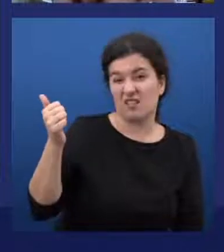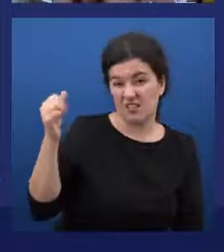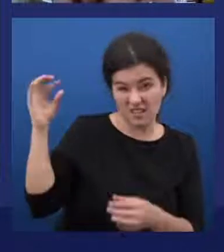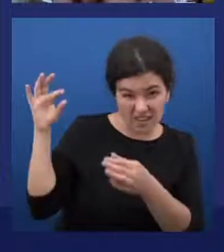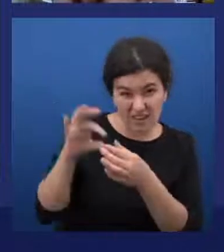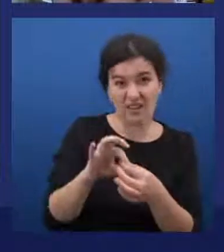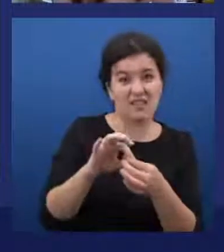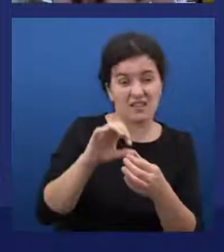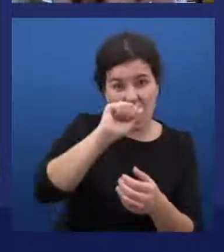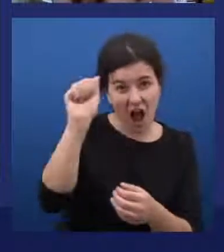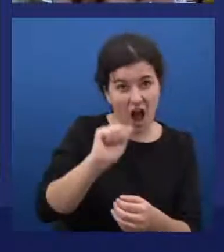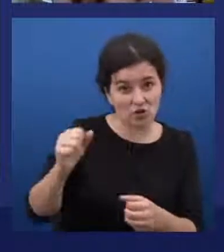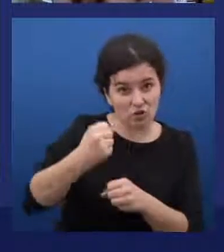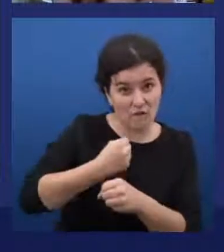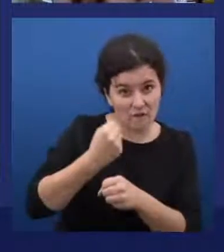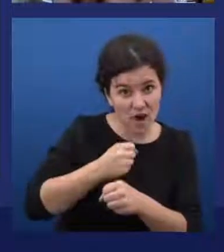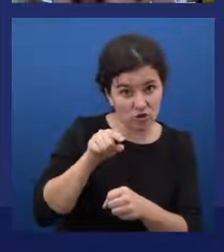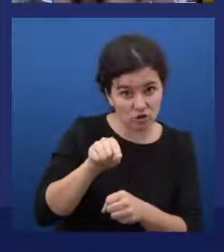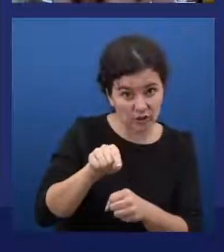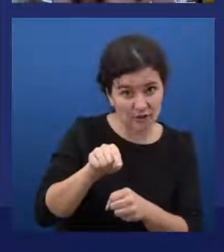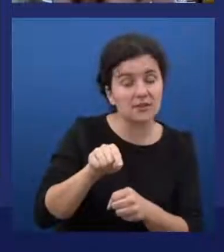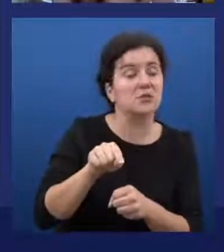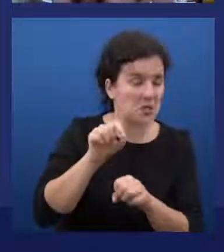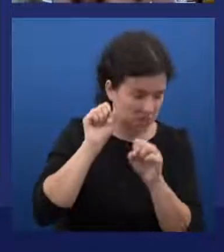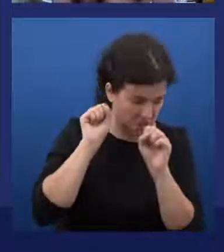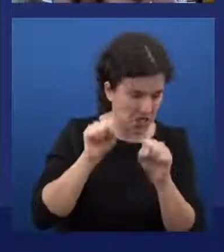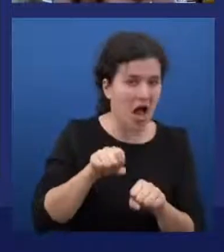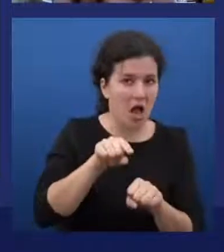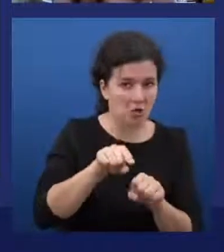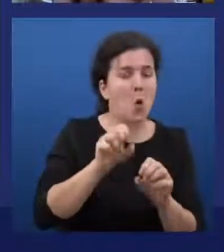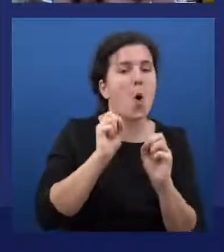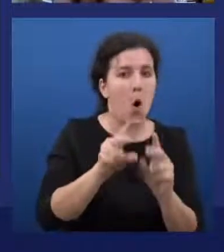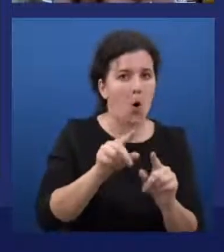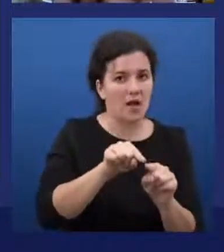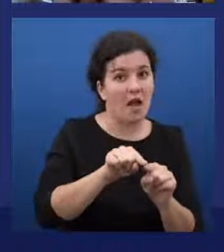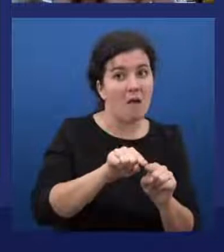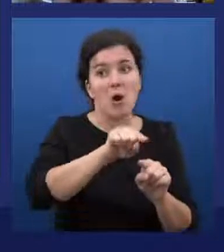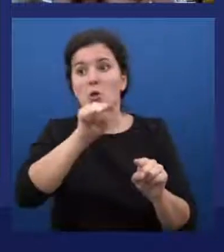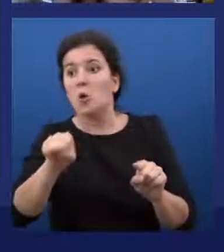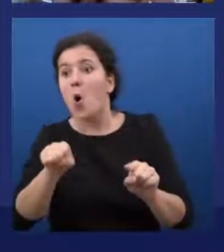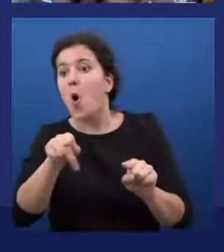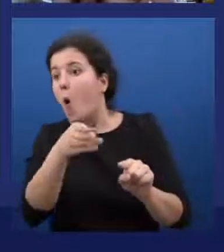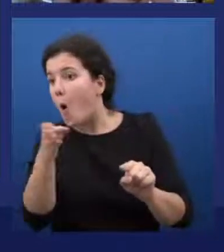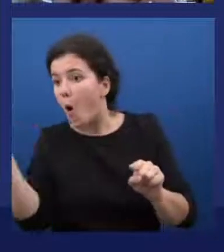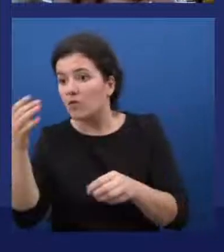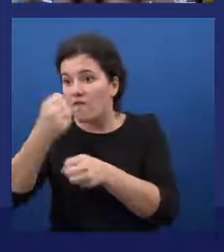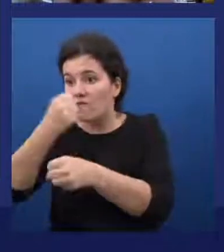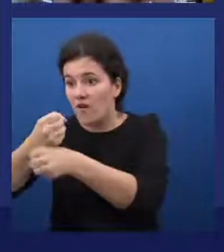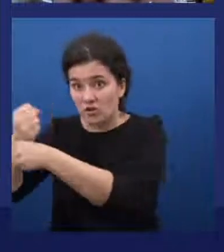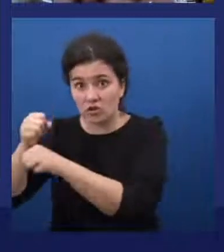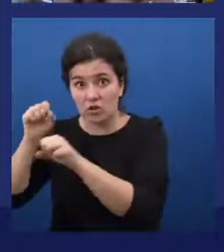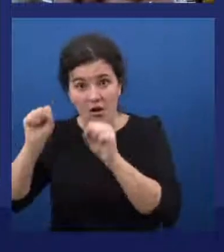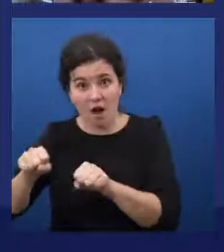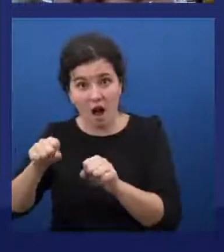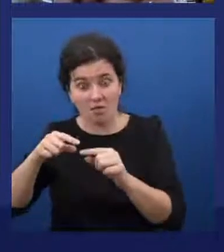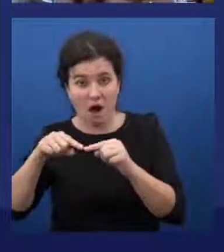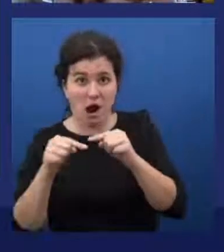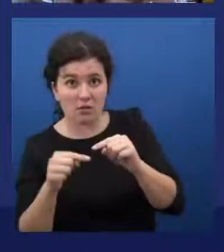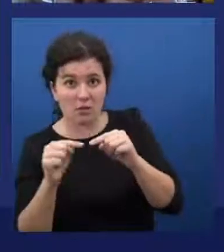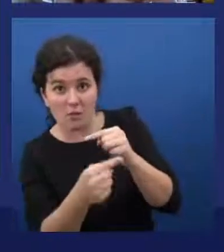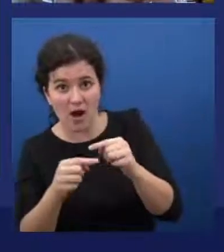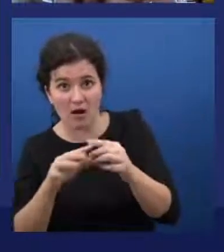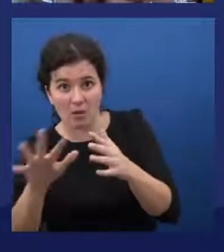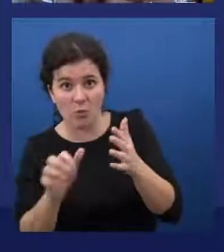use. Are there any other options for submitting anomalies to users? Yeah, definitely. There are several